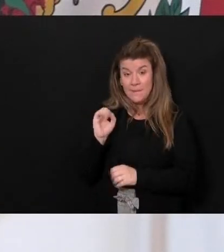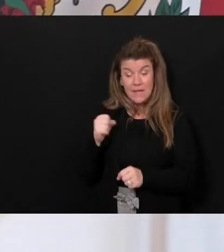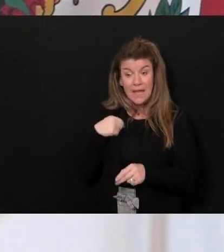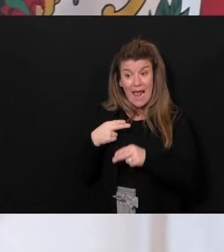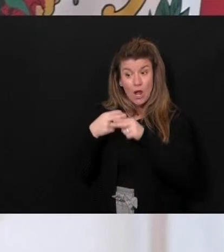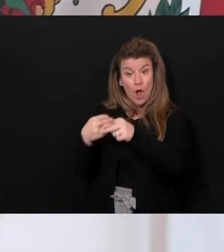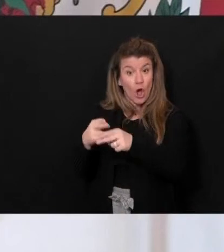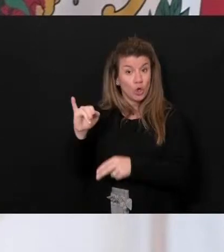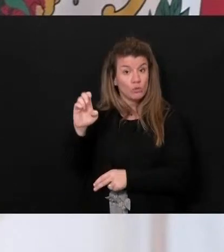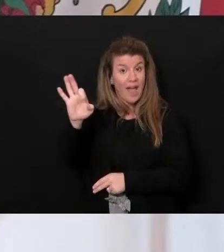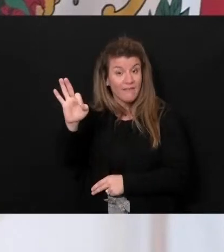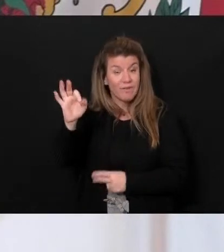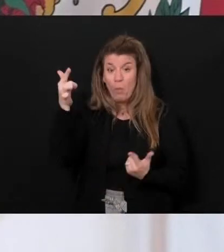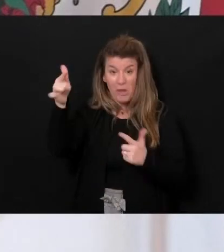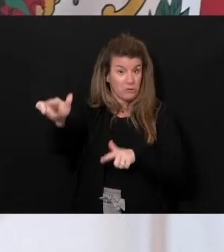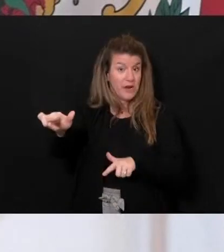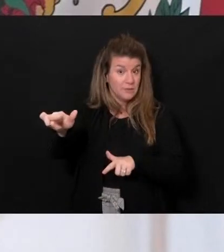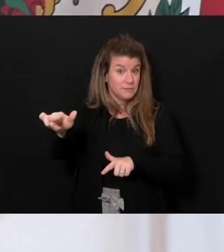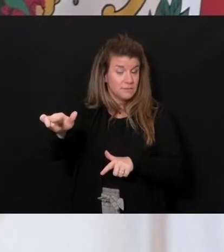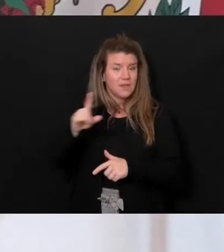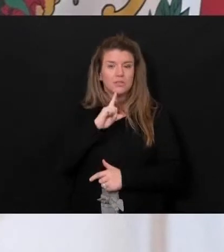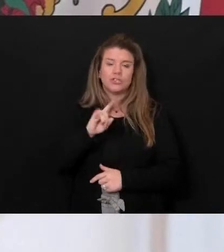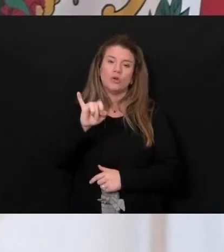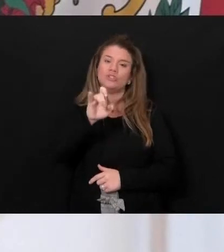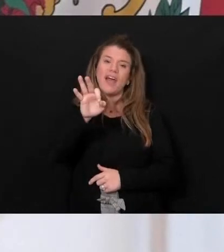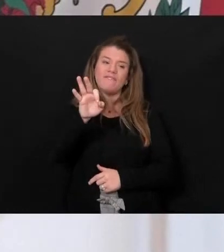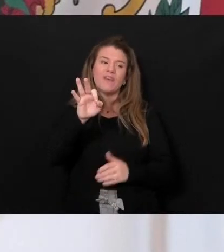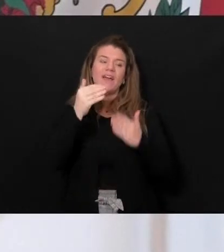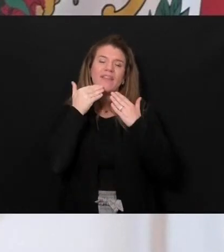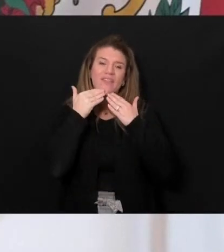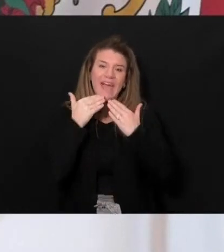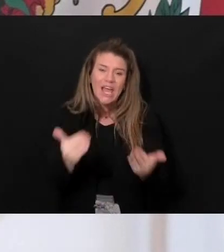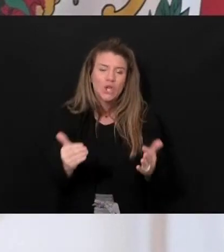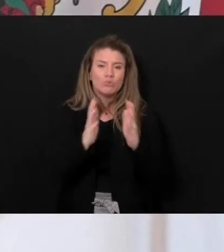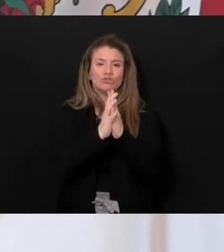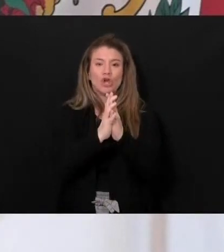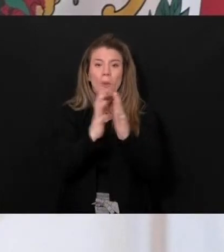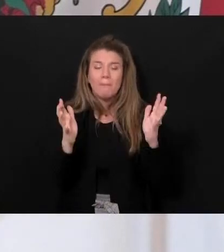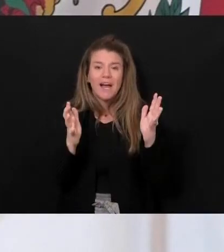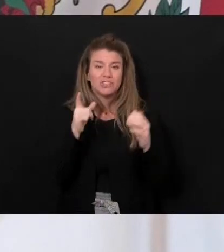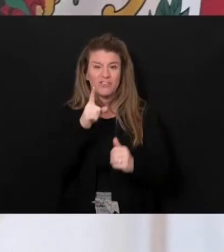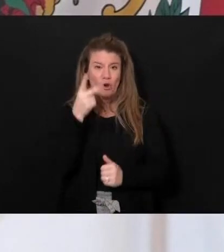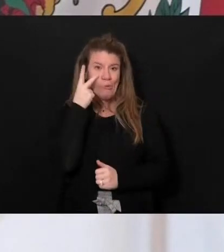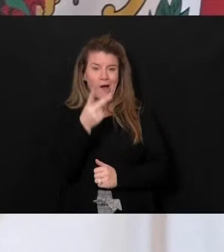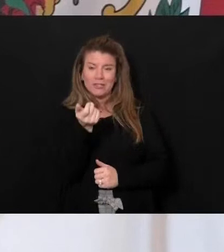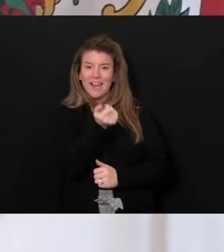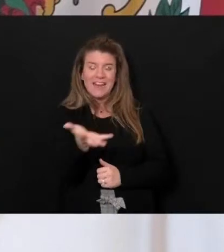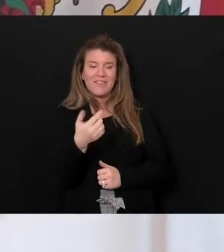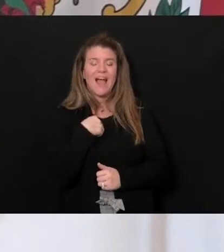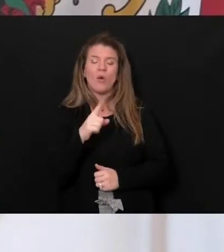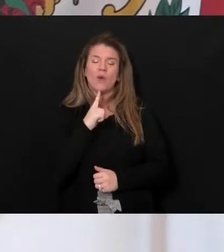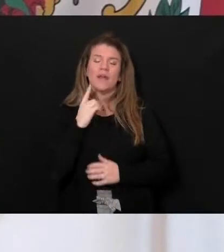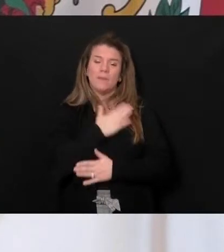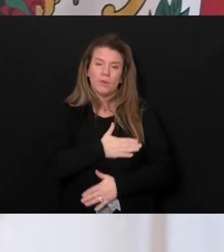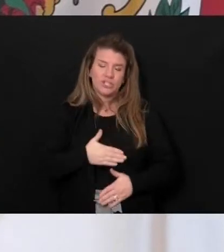Jeff, and we agreed. And so Jeff, thank you so much. If you get any piece of this and everything, I really